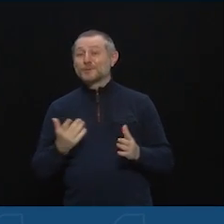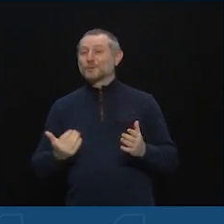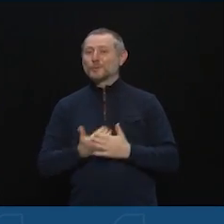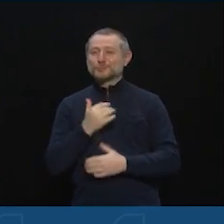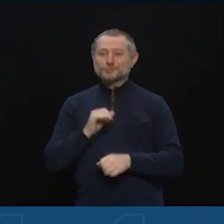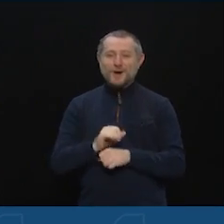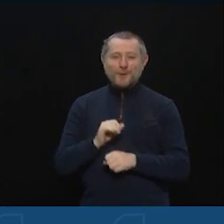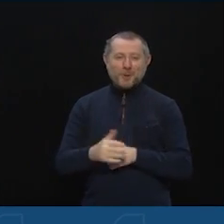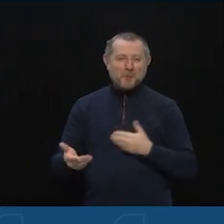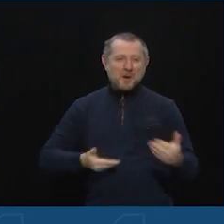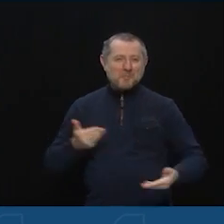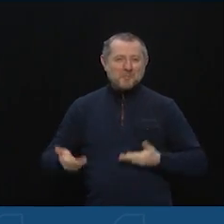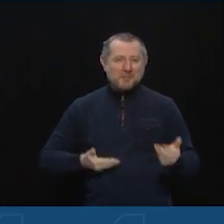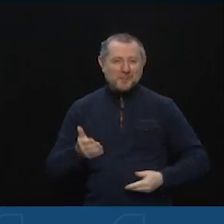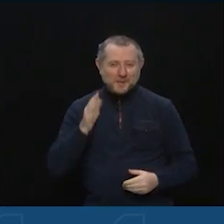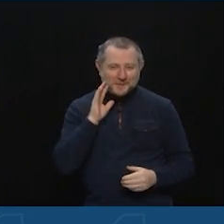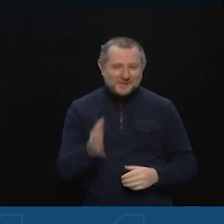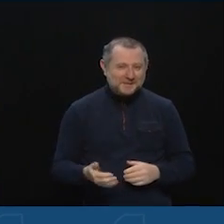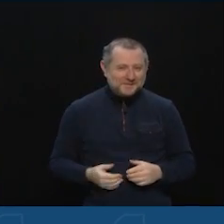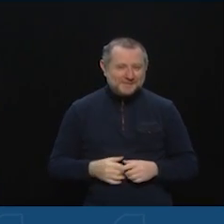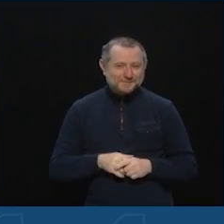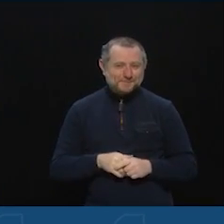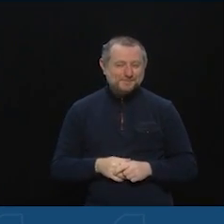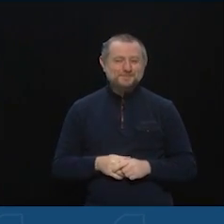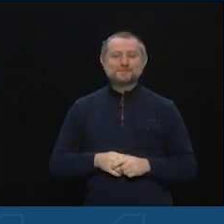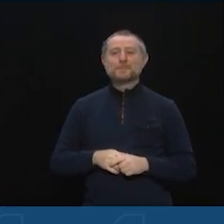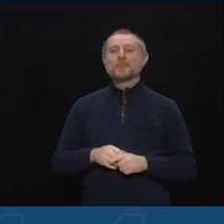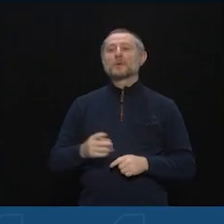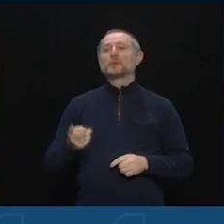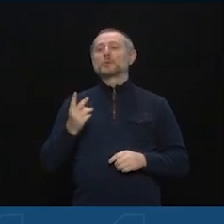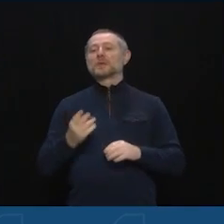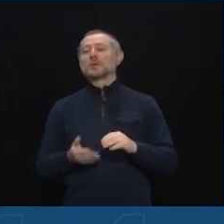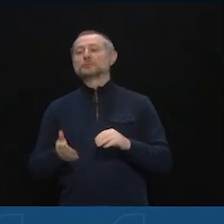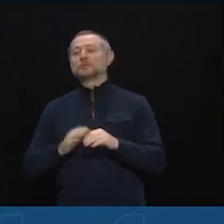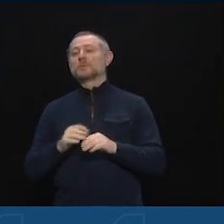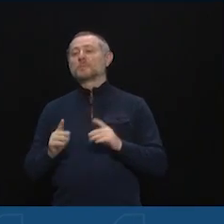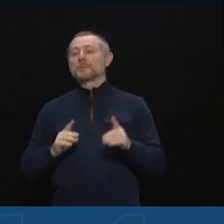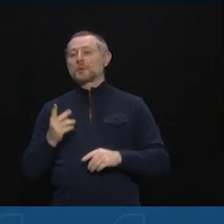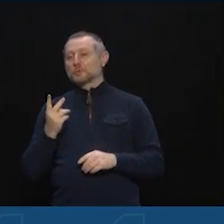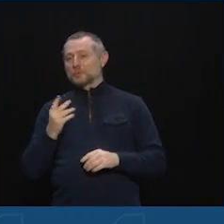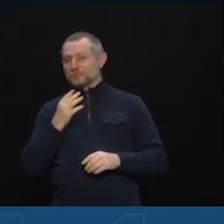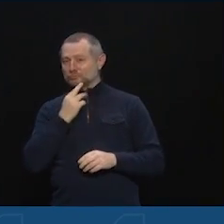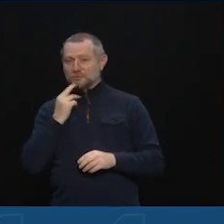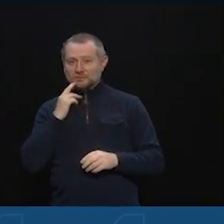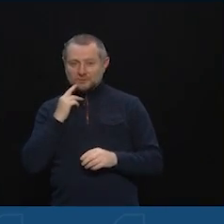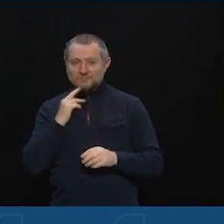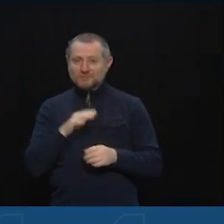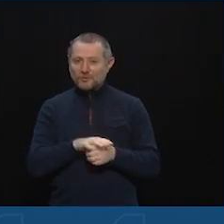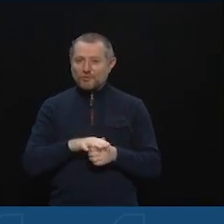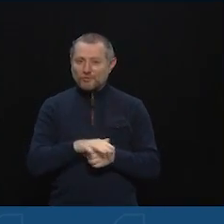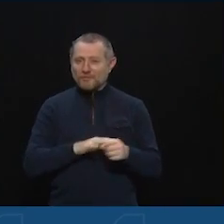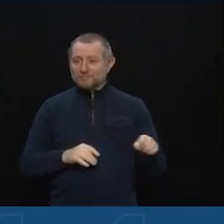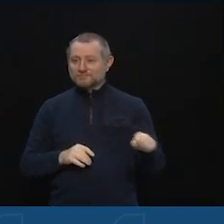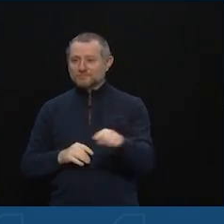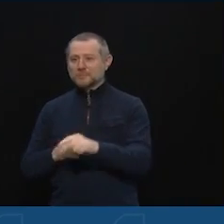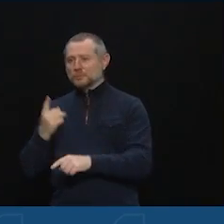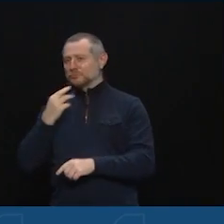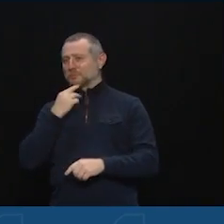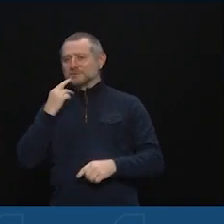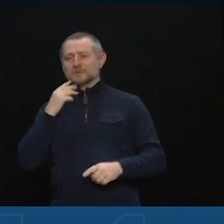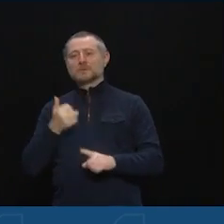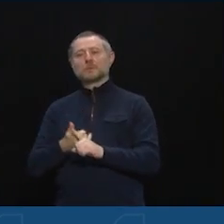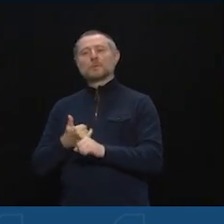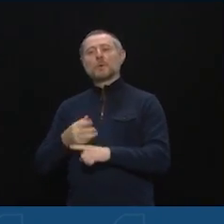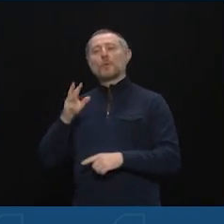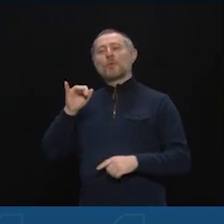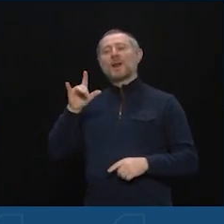jobs. There were 2 extra people in a local restaurant called Carnival in Williamsburg.